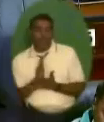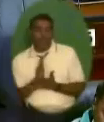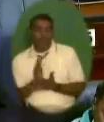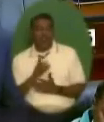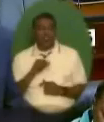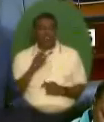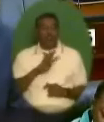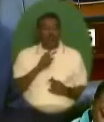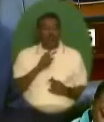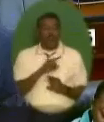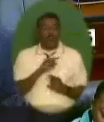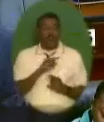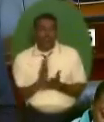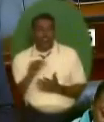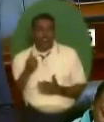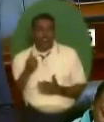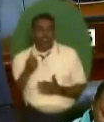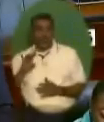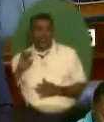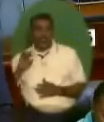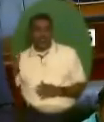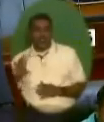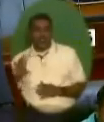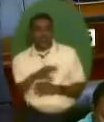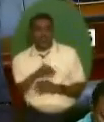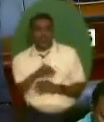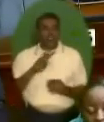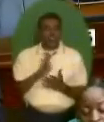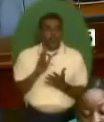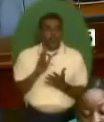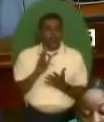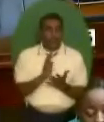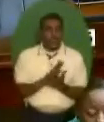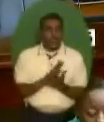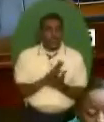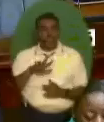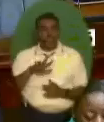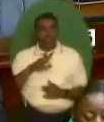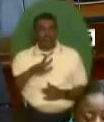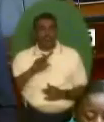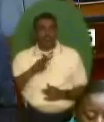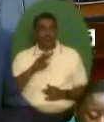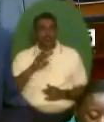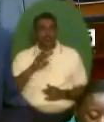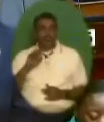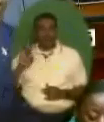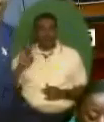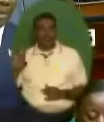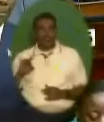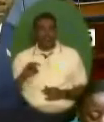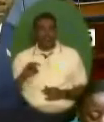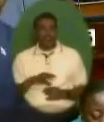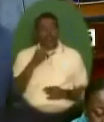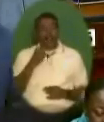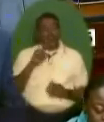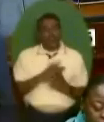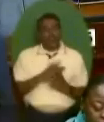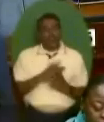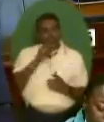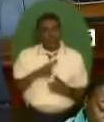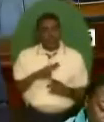billion in 2007, $3 billion in 2008, and for the first half of 2010, a